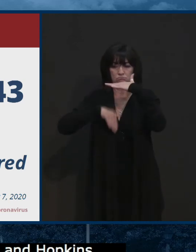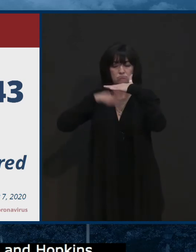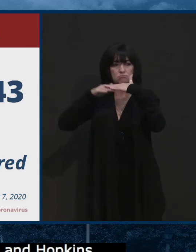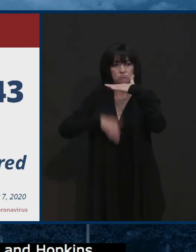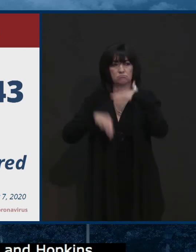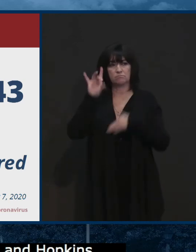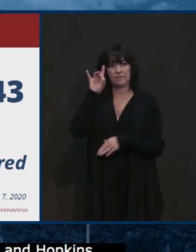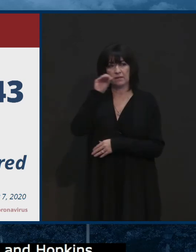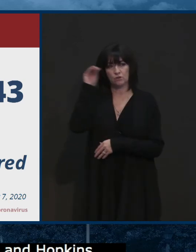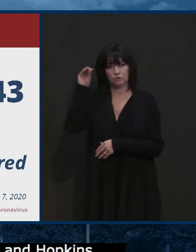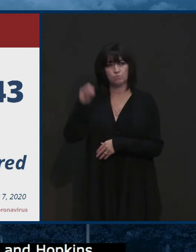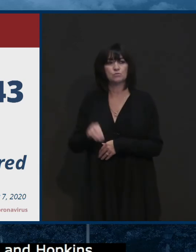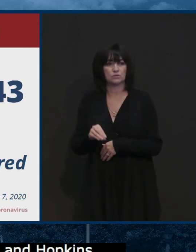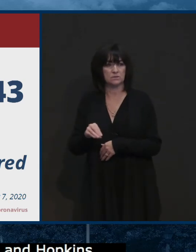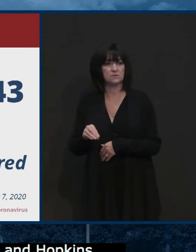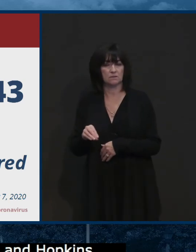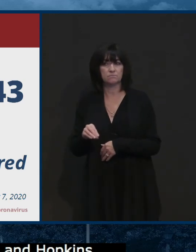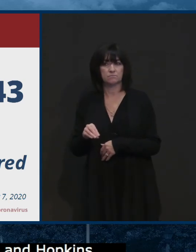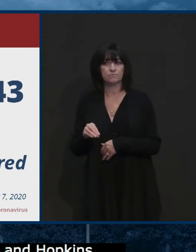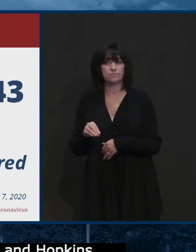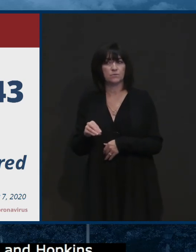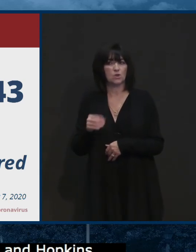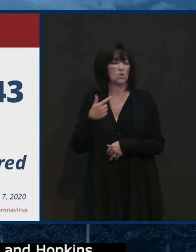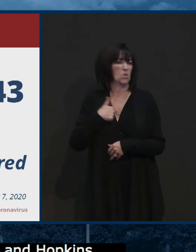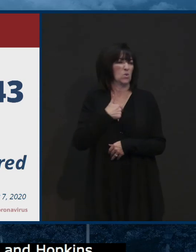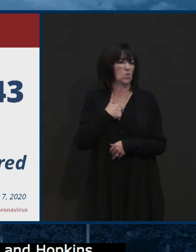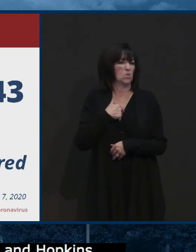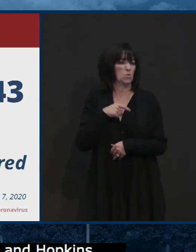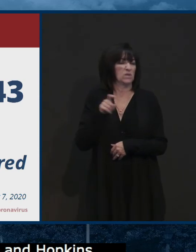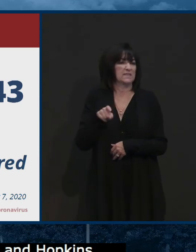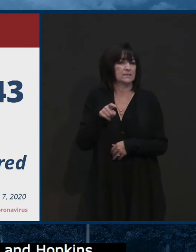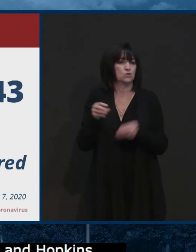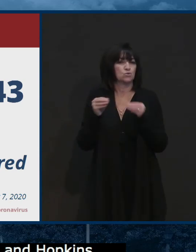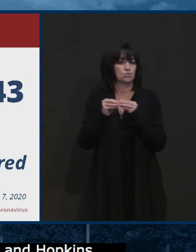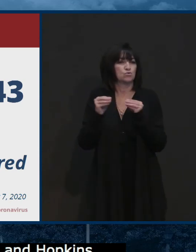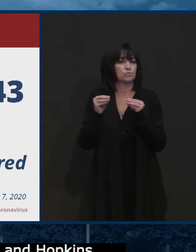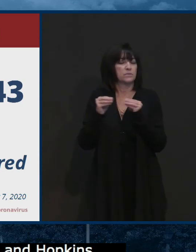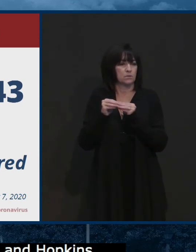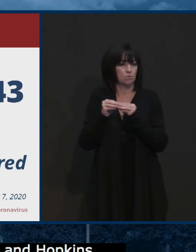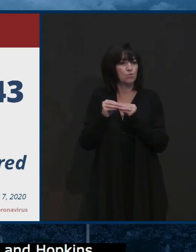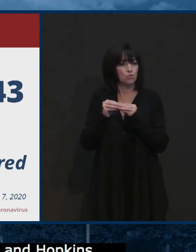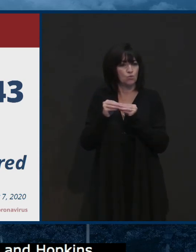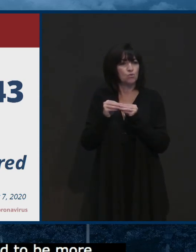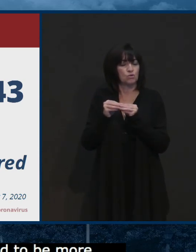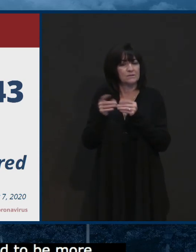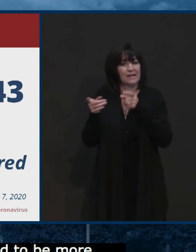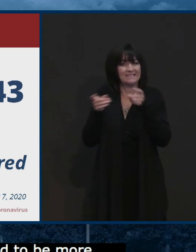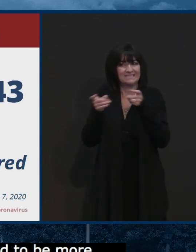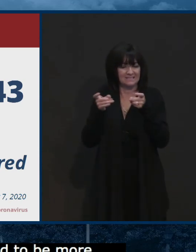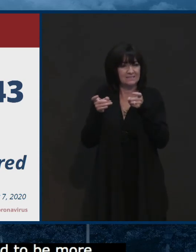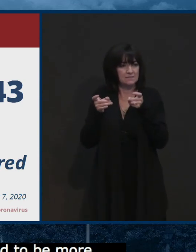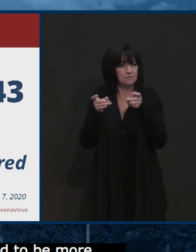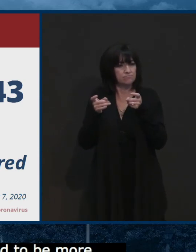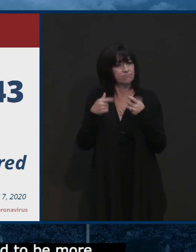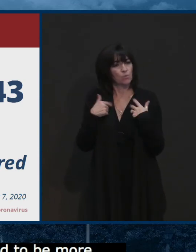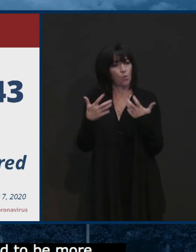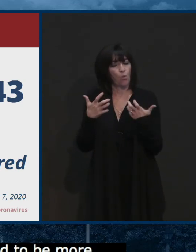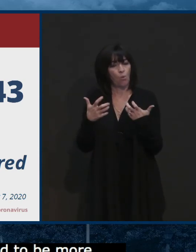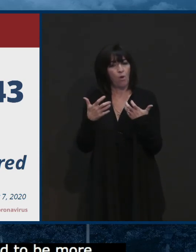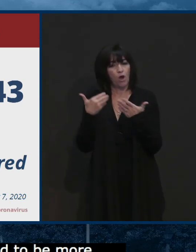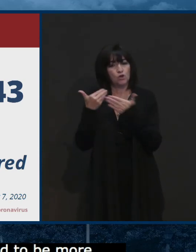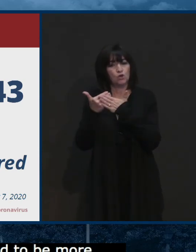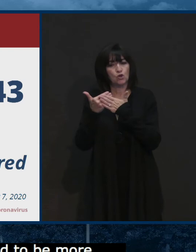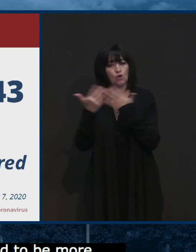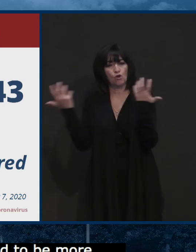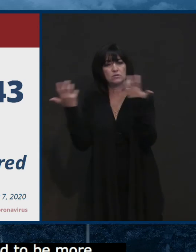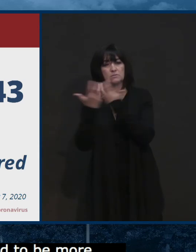that we needed to be more conservative, and we wanted it to be a closer match to